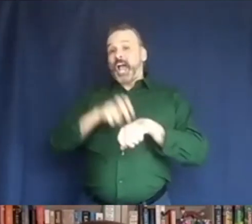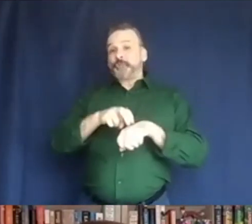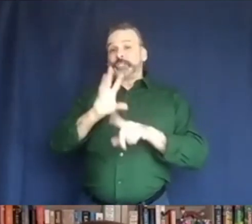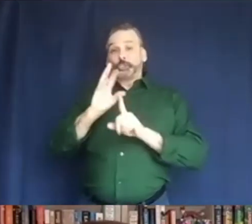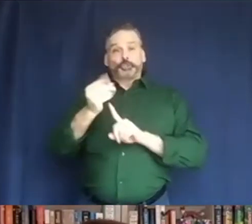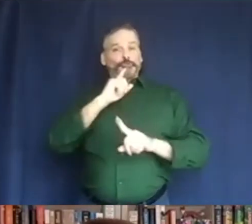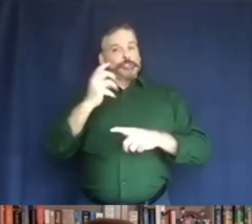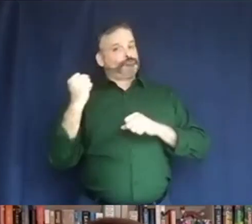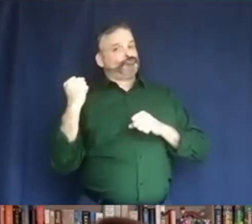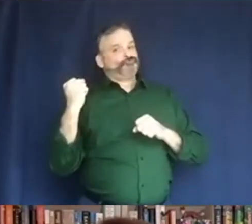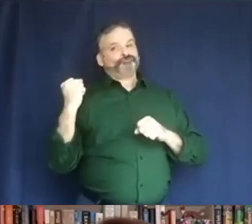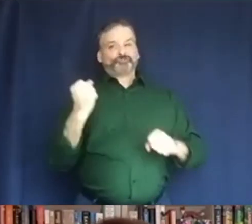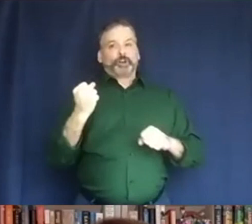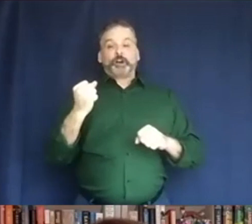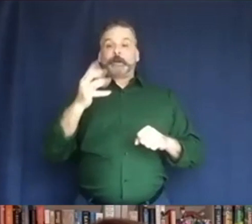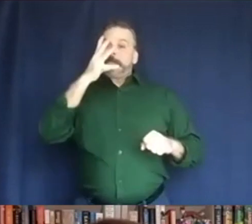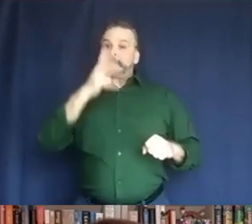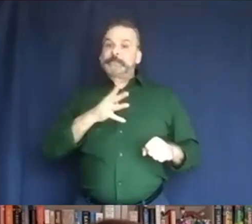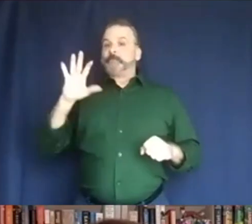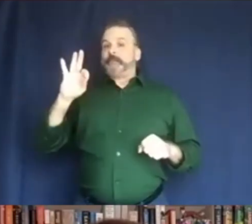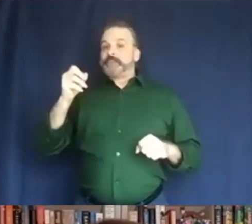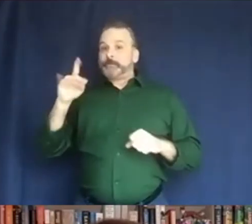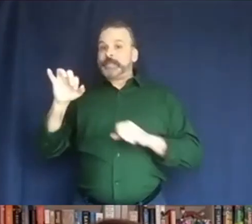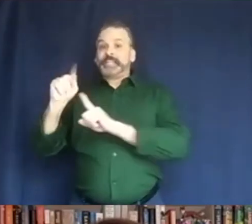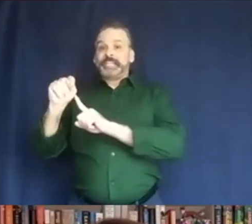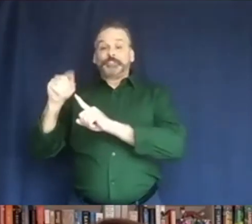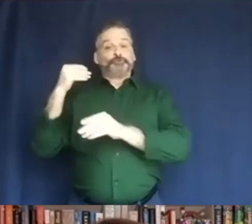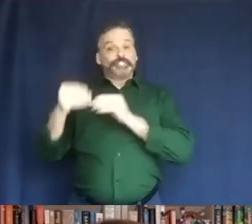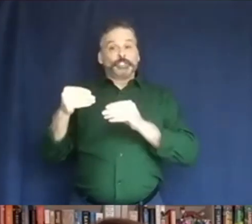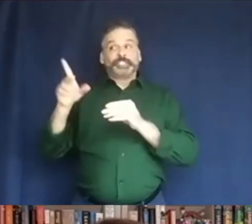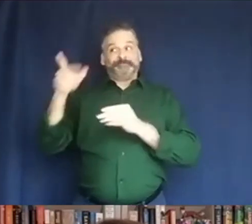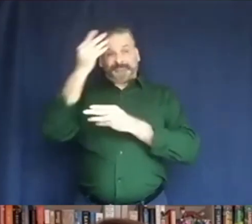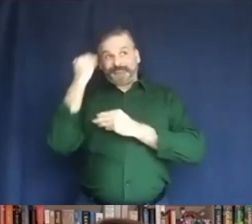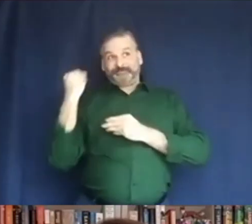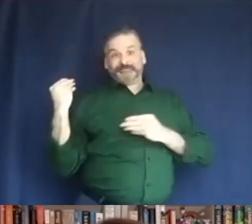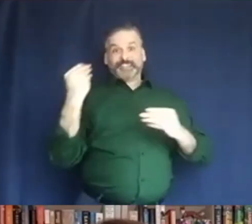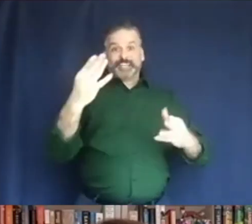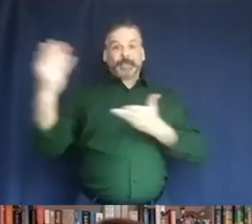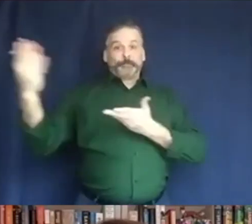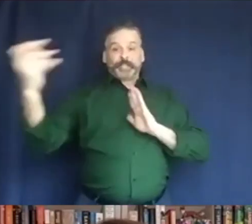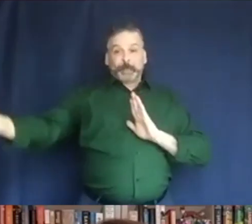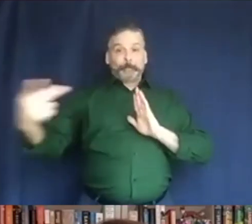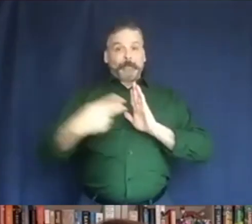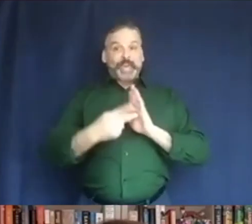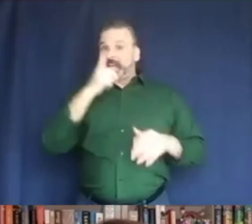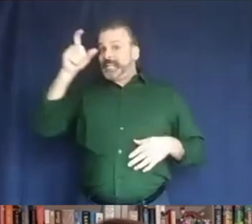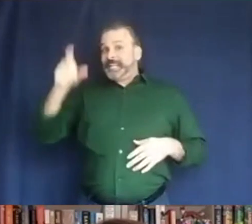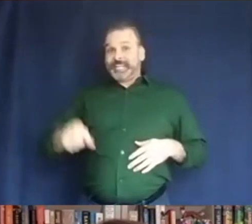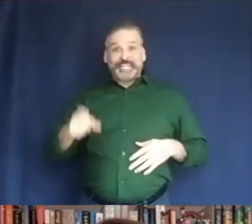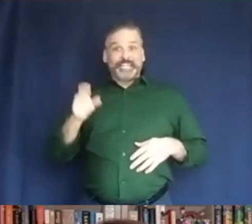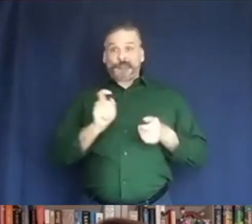feminist tradition. And by telling that and bringing that back, I actually did not need to